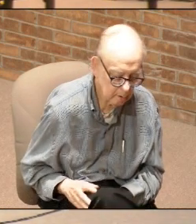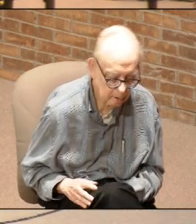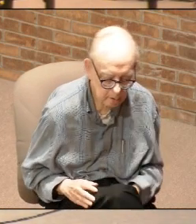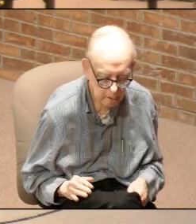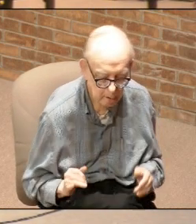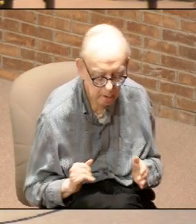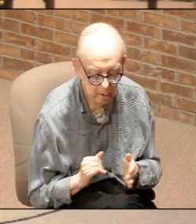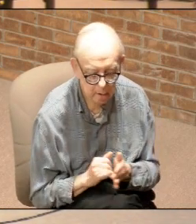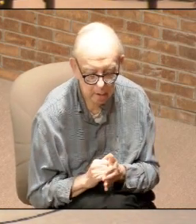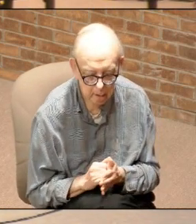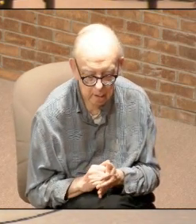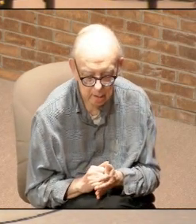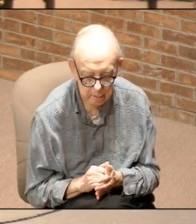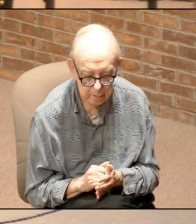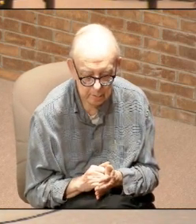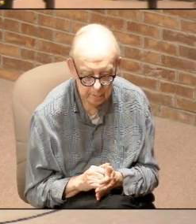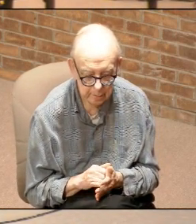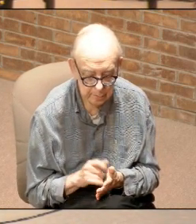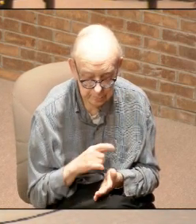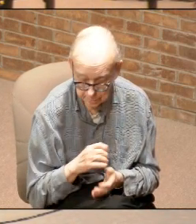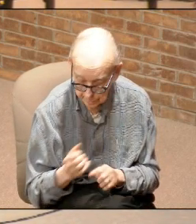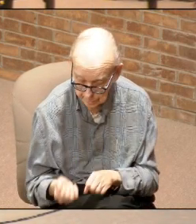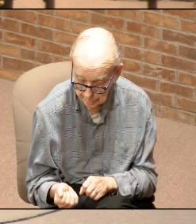this is the baptistry